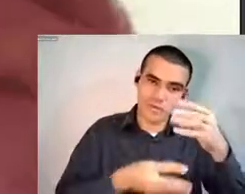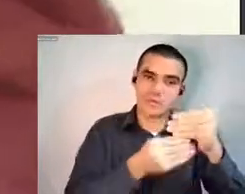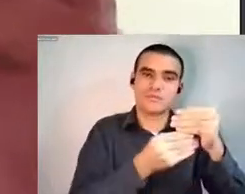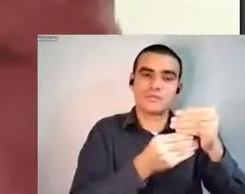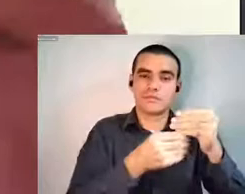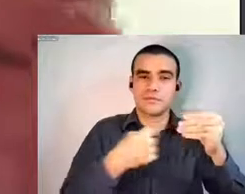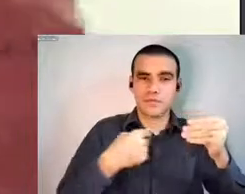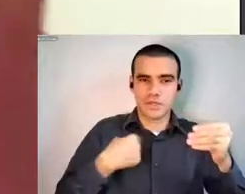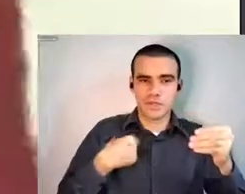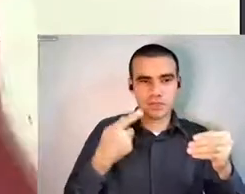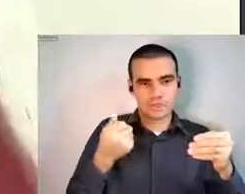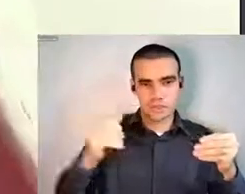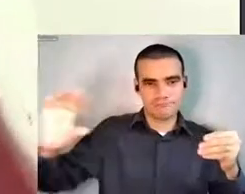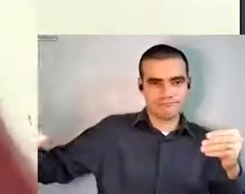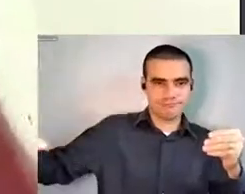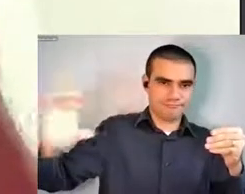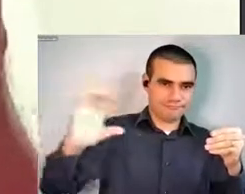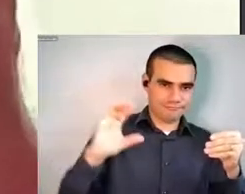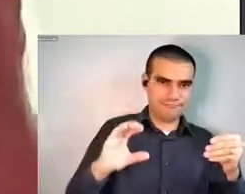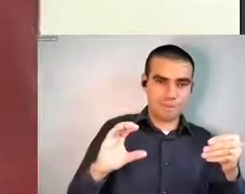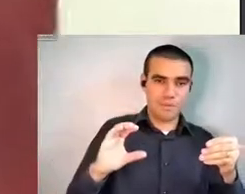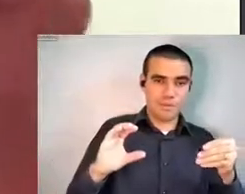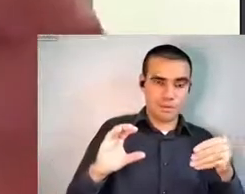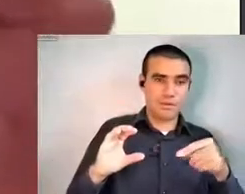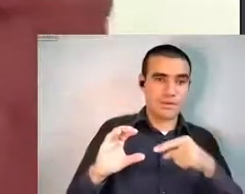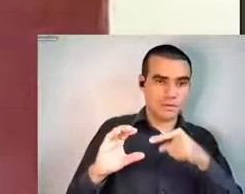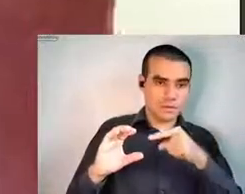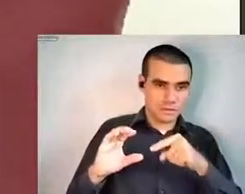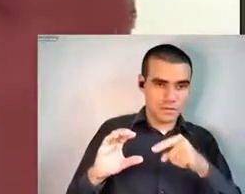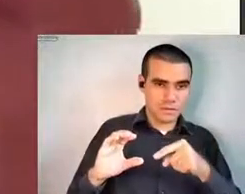was able to get the resources from FINEP.